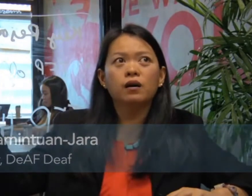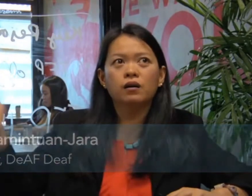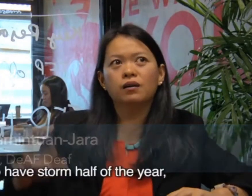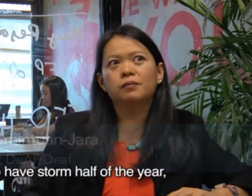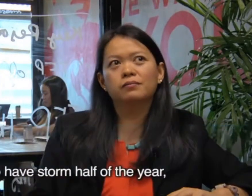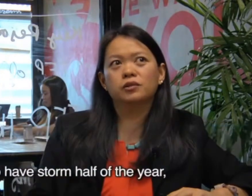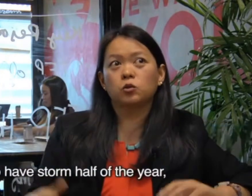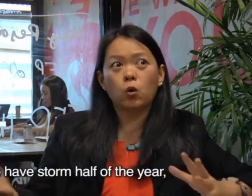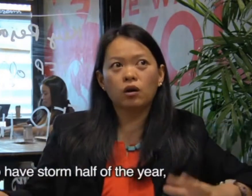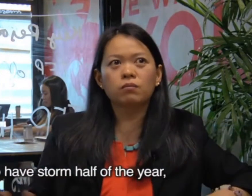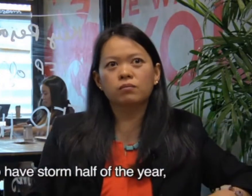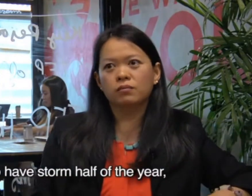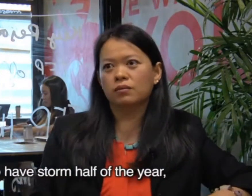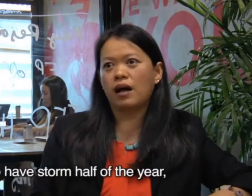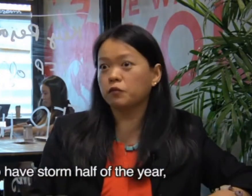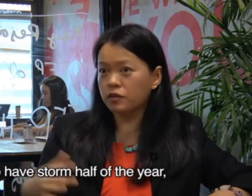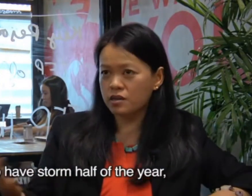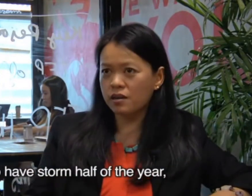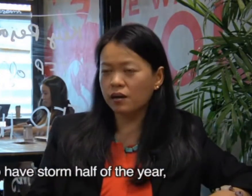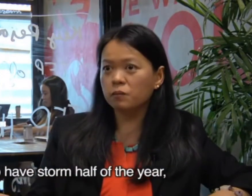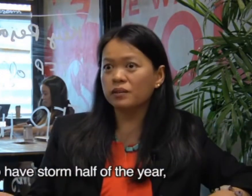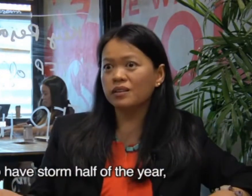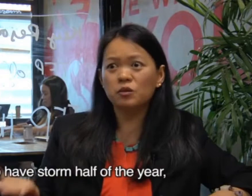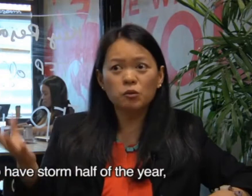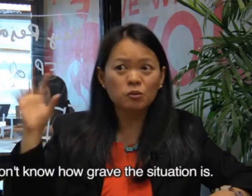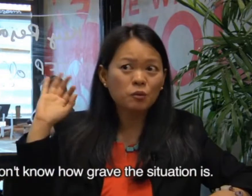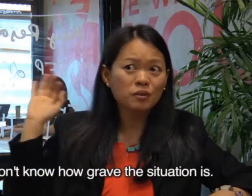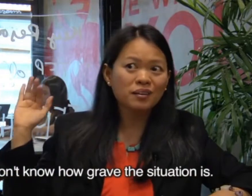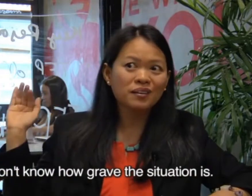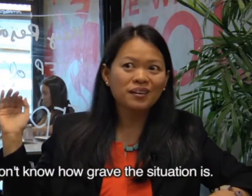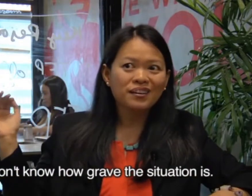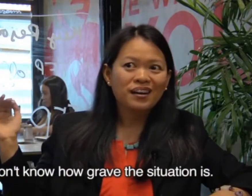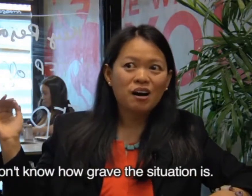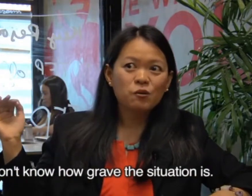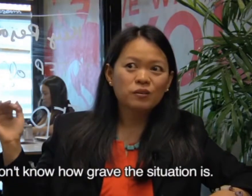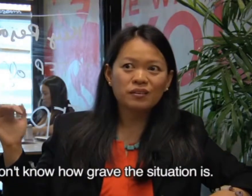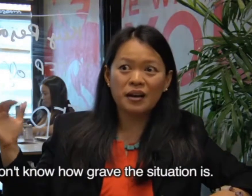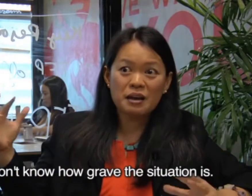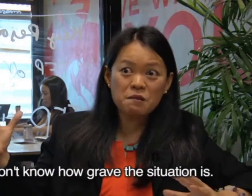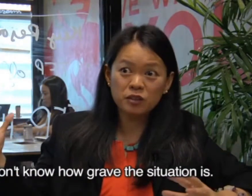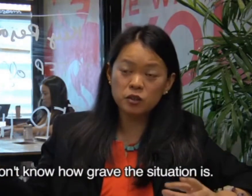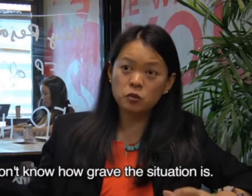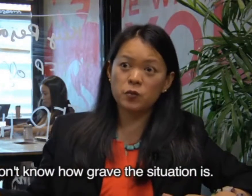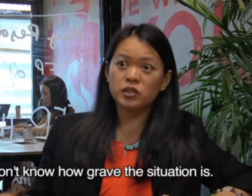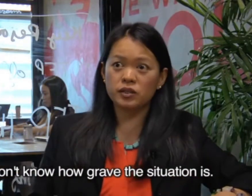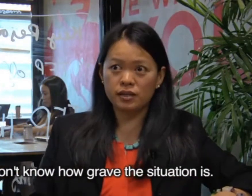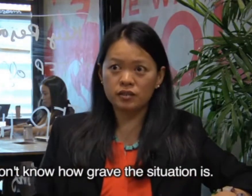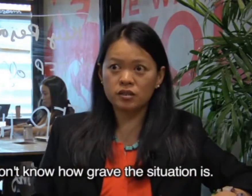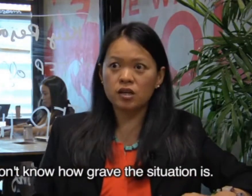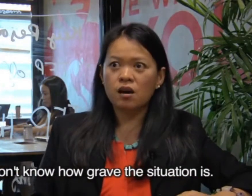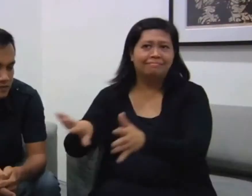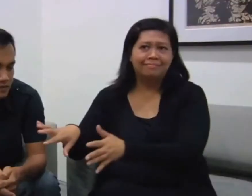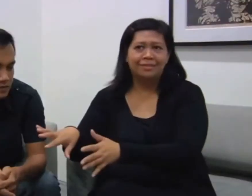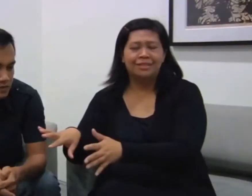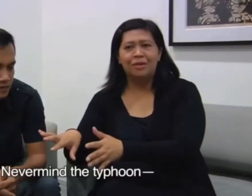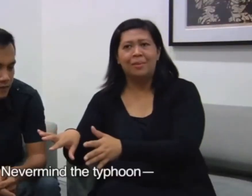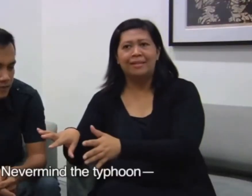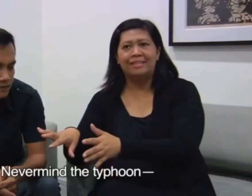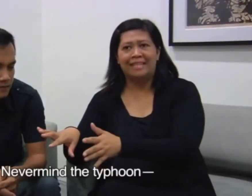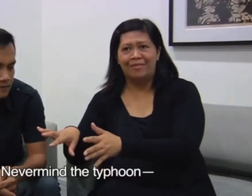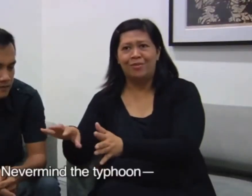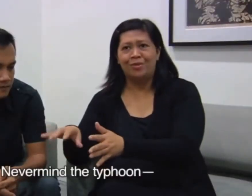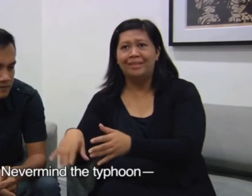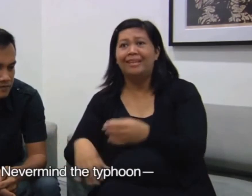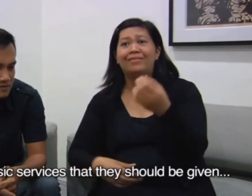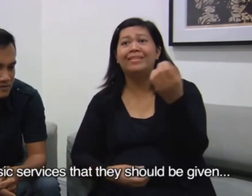have storm half of the year, but they don't know how grave the situation is. Never